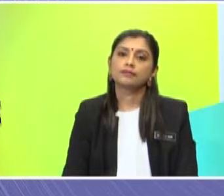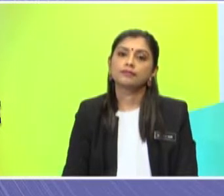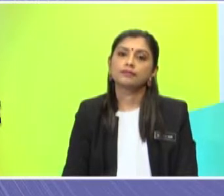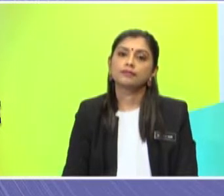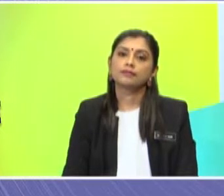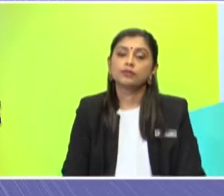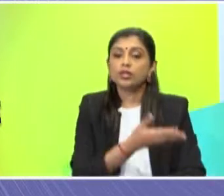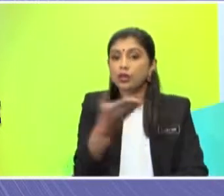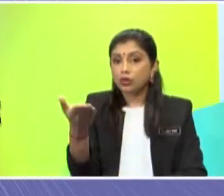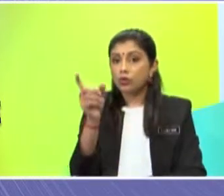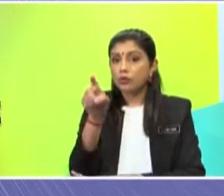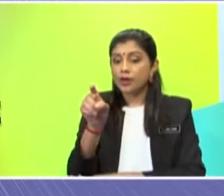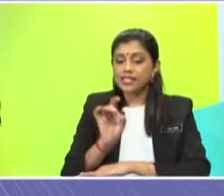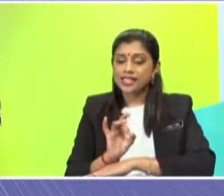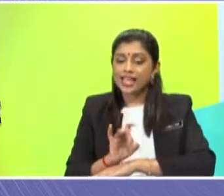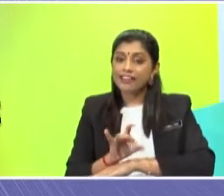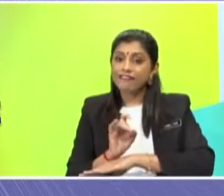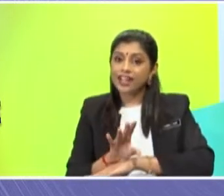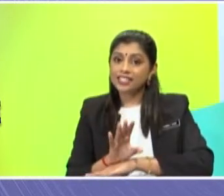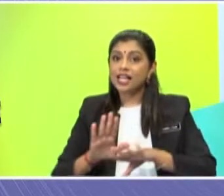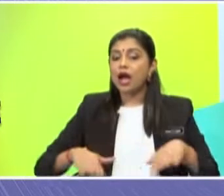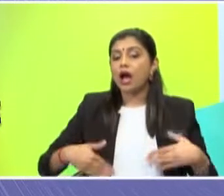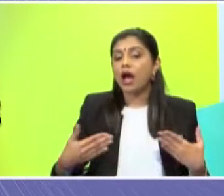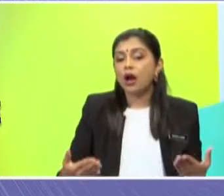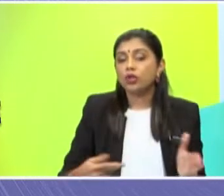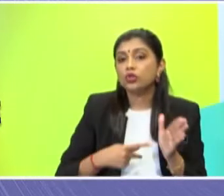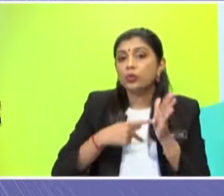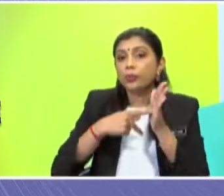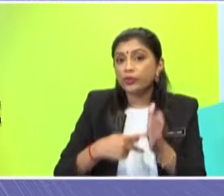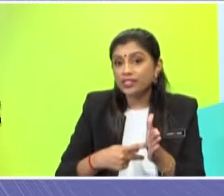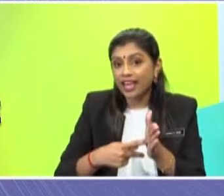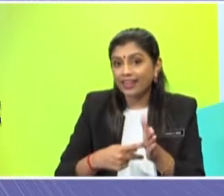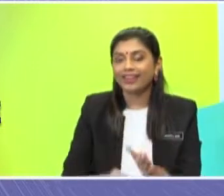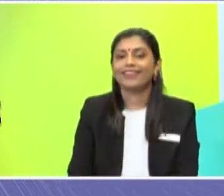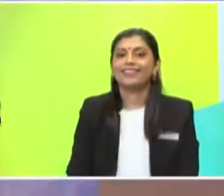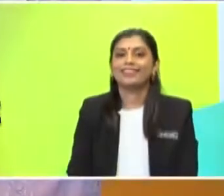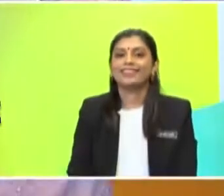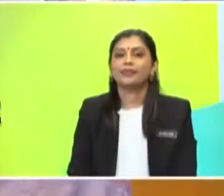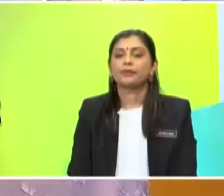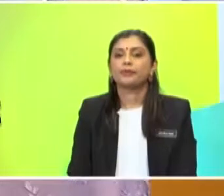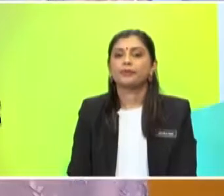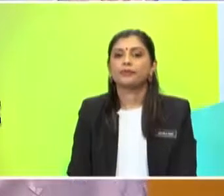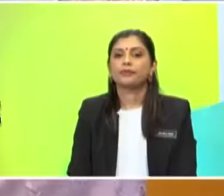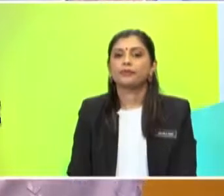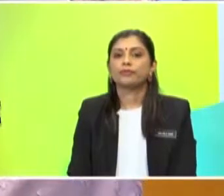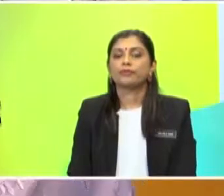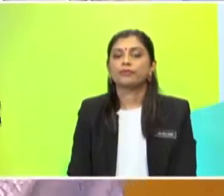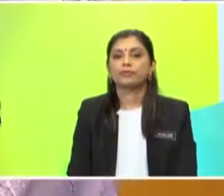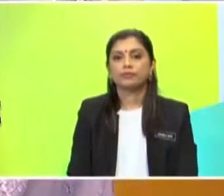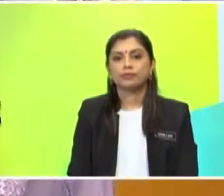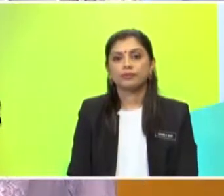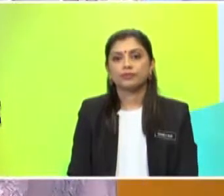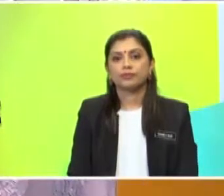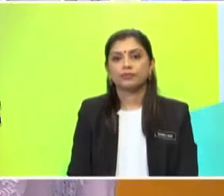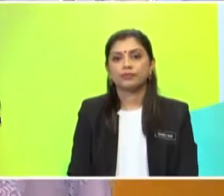present her English project lively. All right? So now, who wants to give it a try? The best